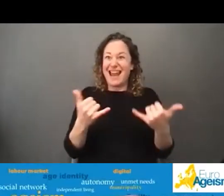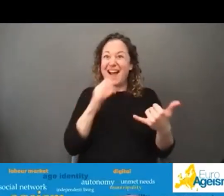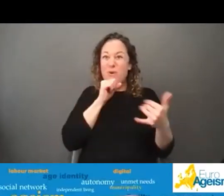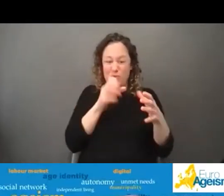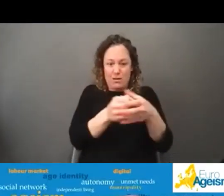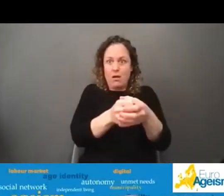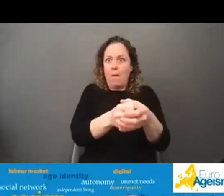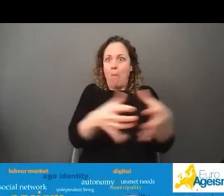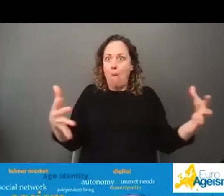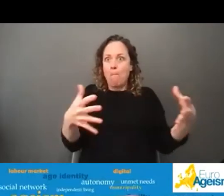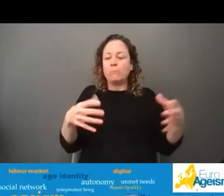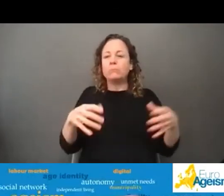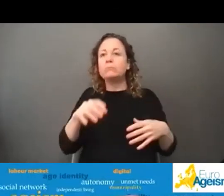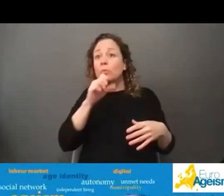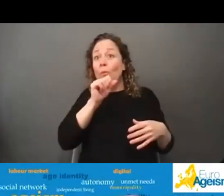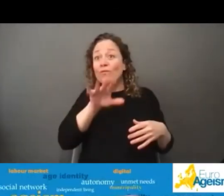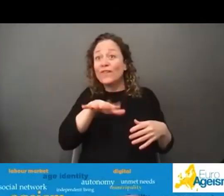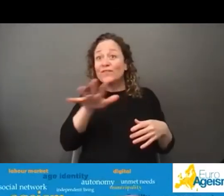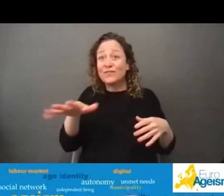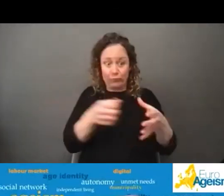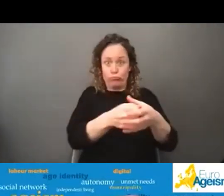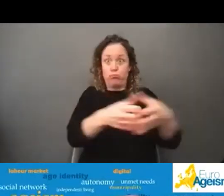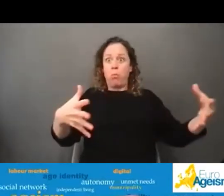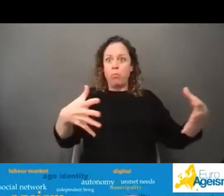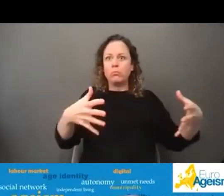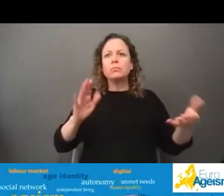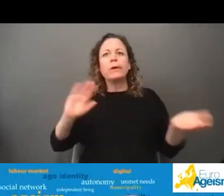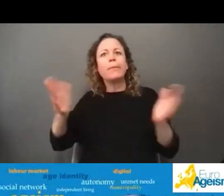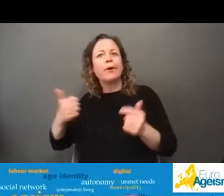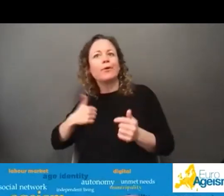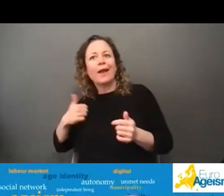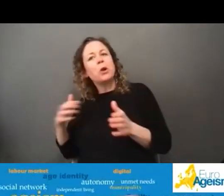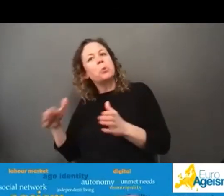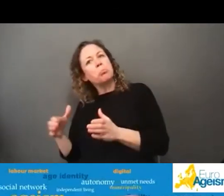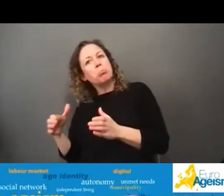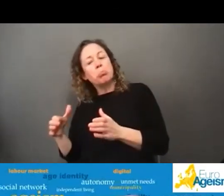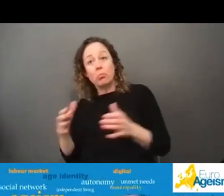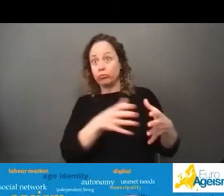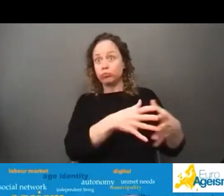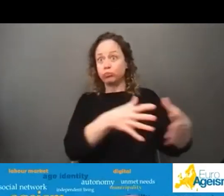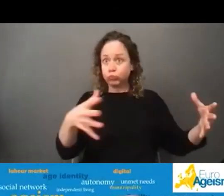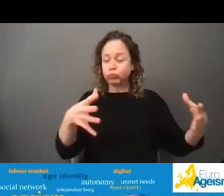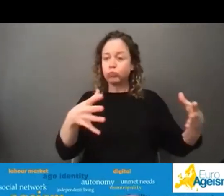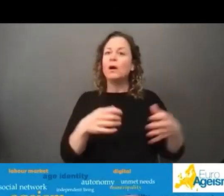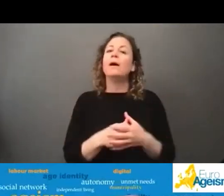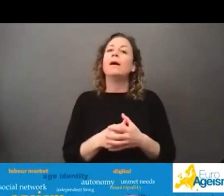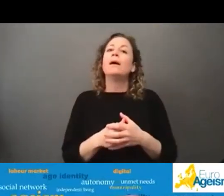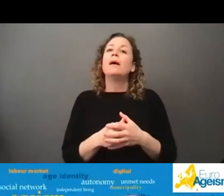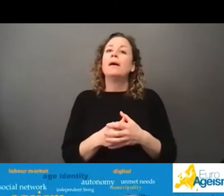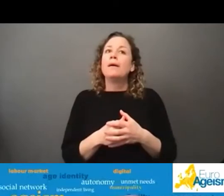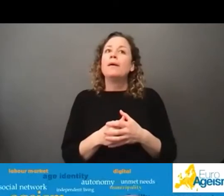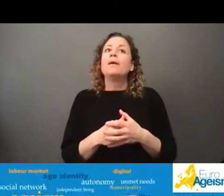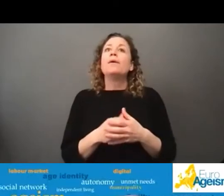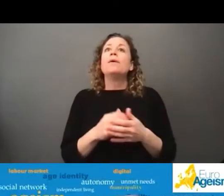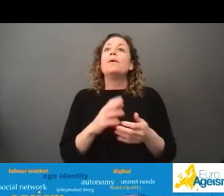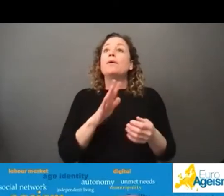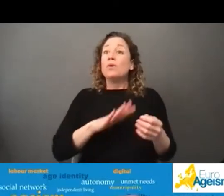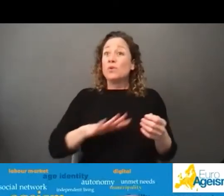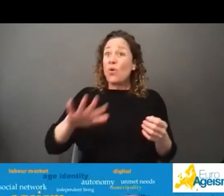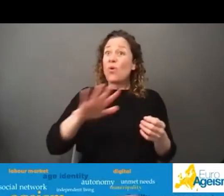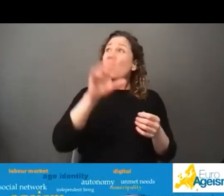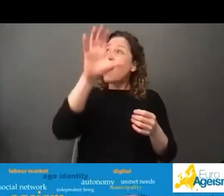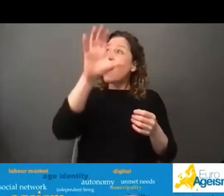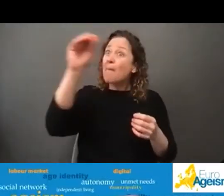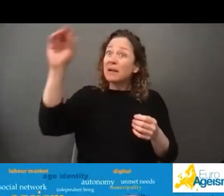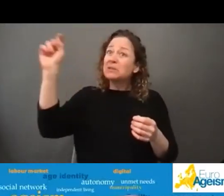or faster than us in Canada. 83% of or more of the companies have started to